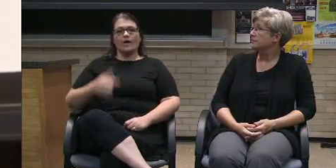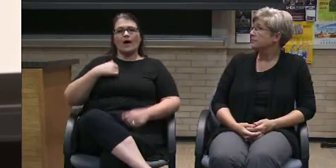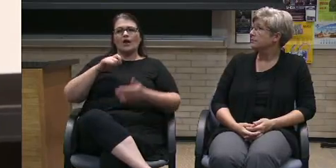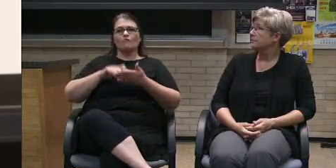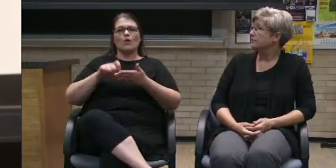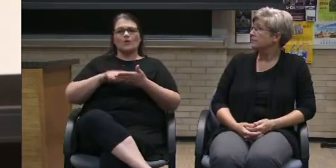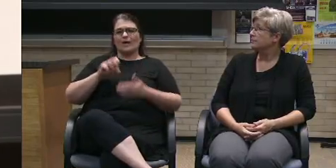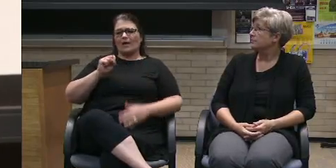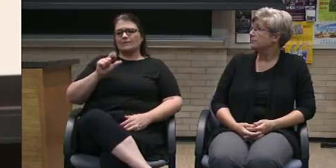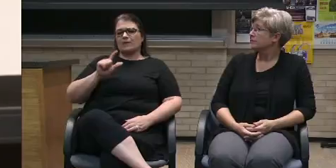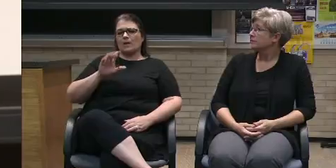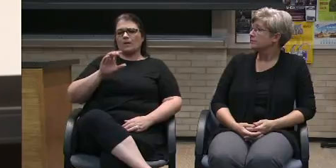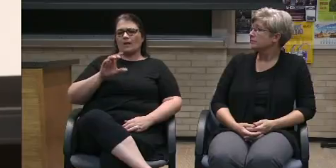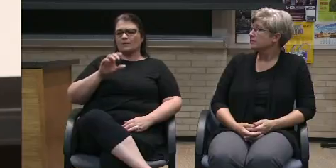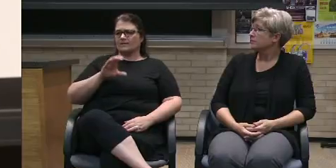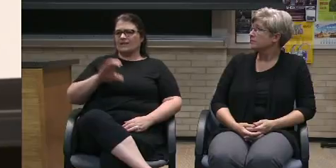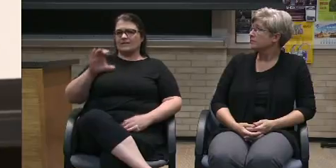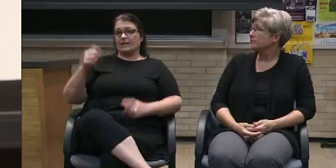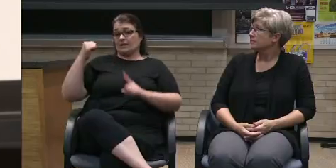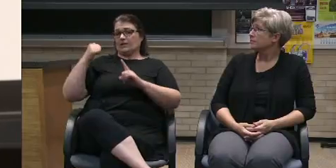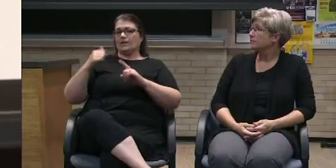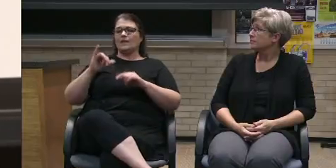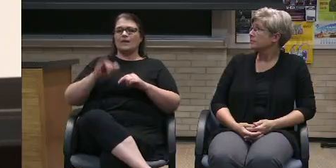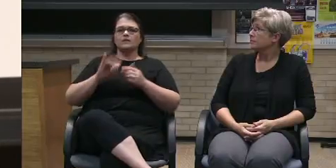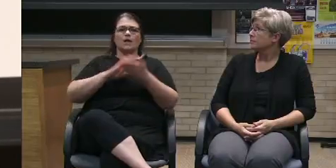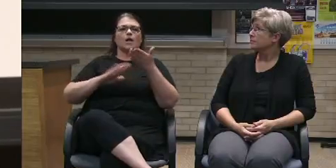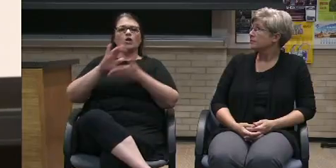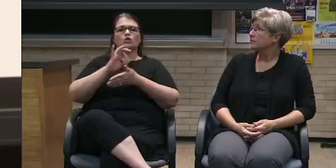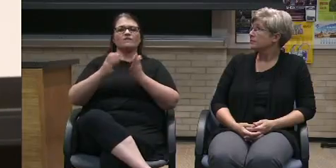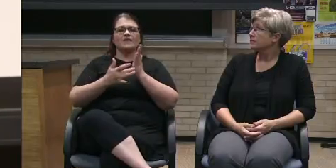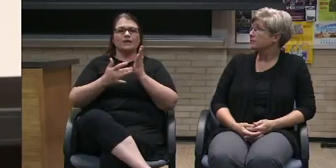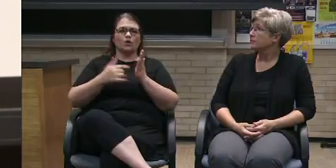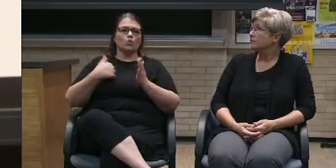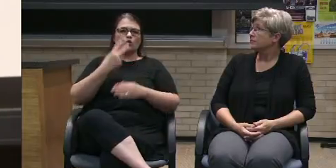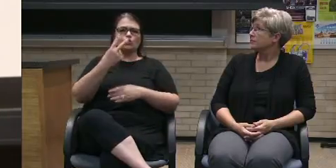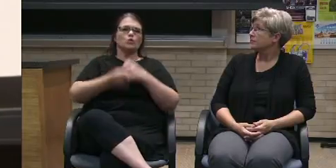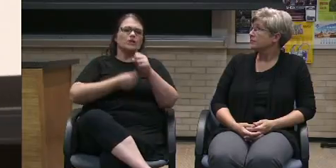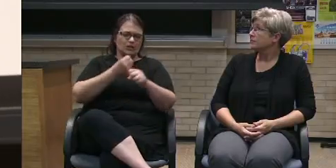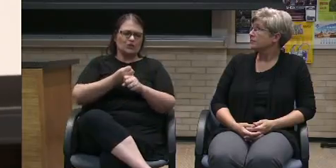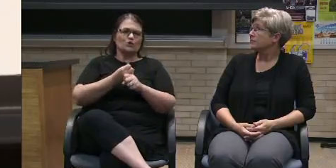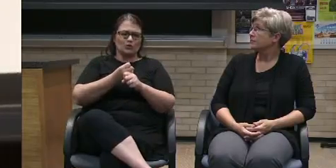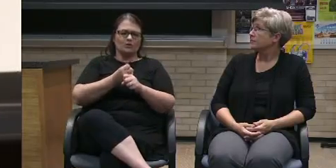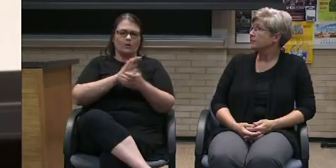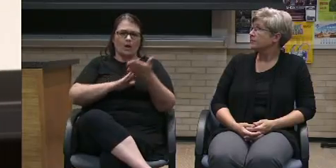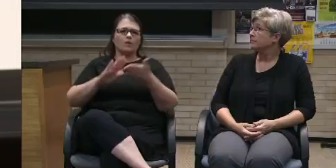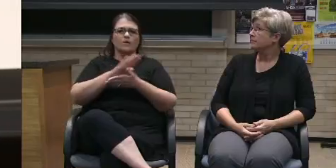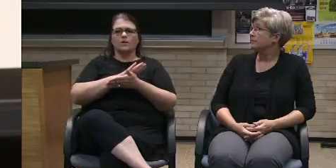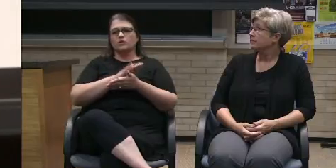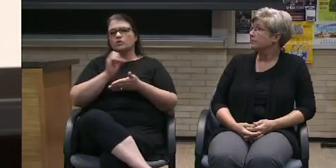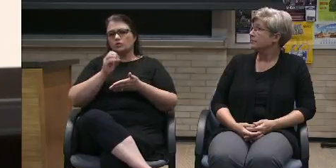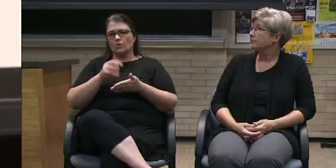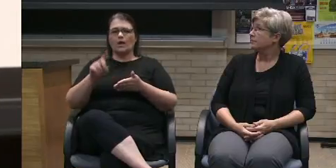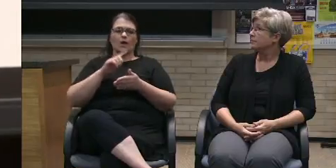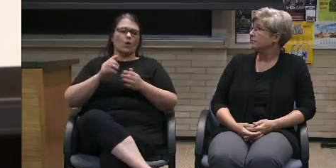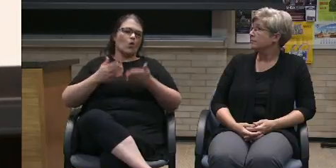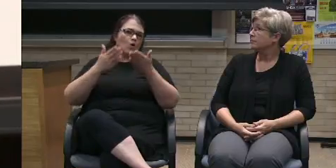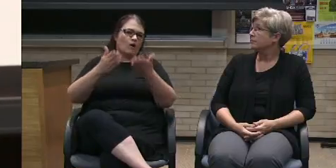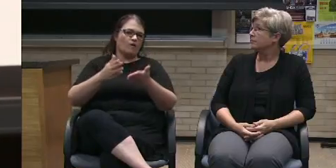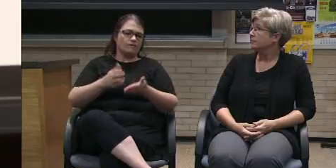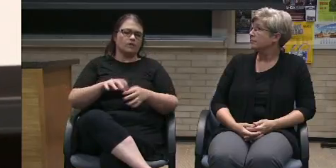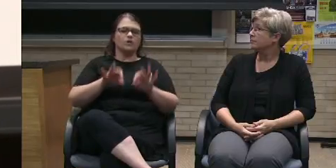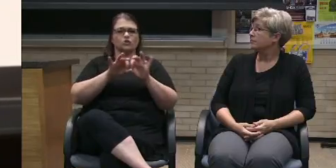SLCCC. The colleges of technology were 2-year institutions. So Canton offered certificates and associate's degrees